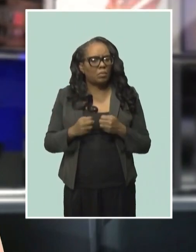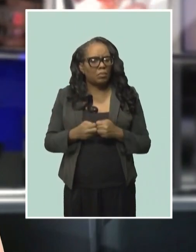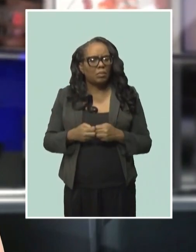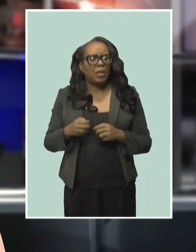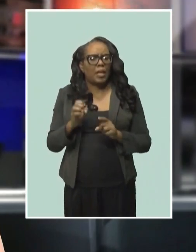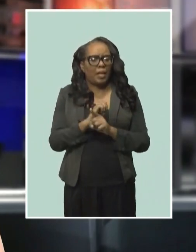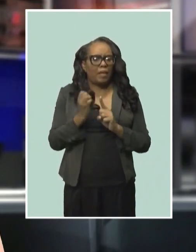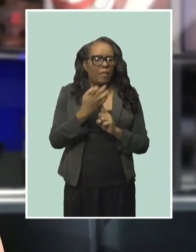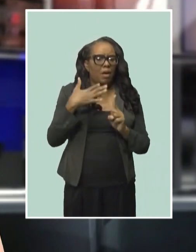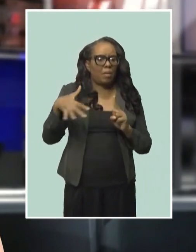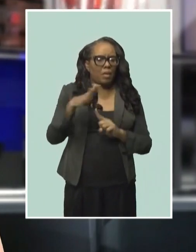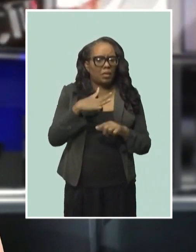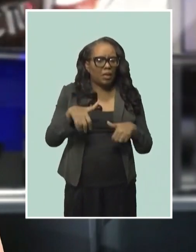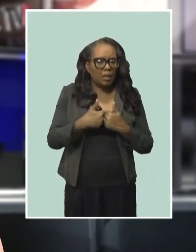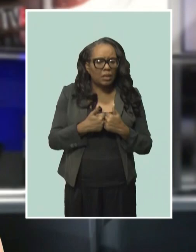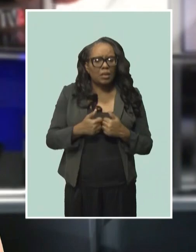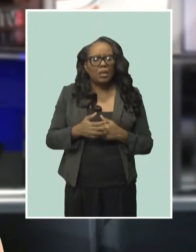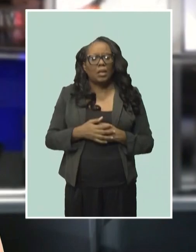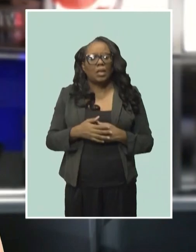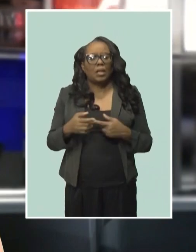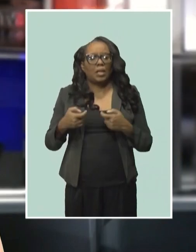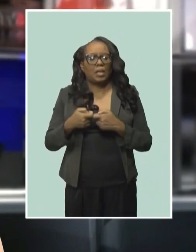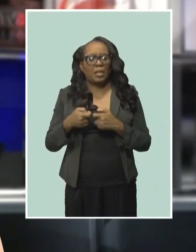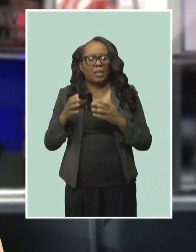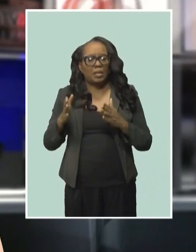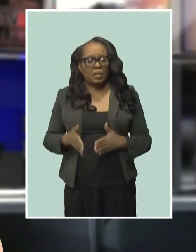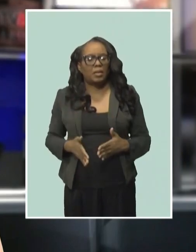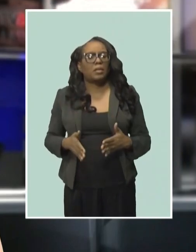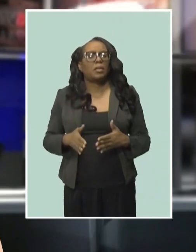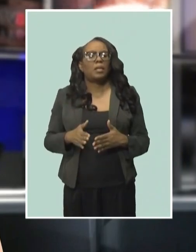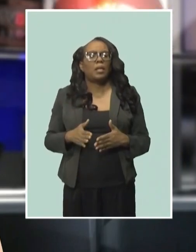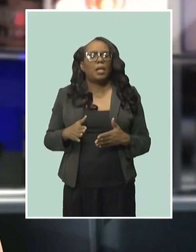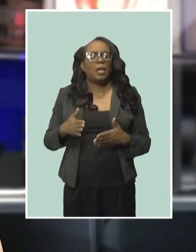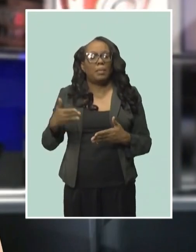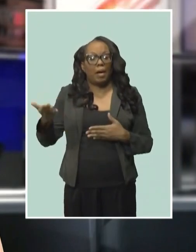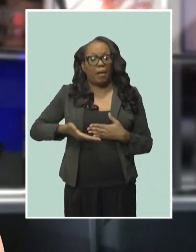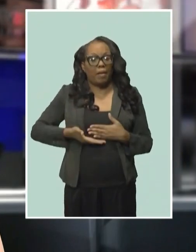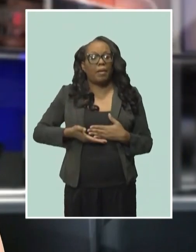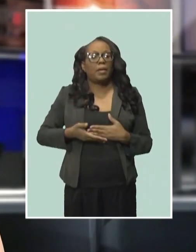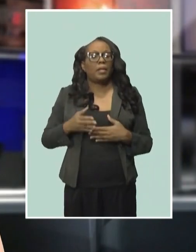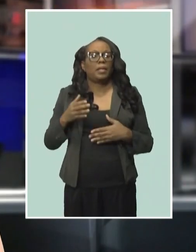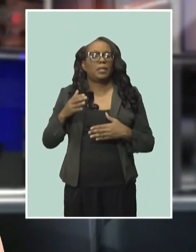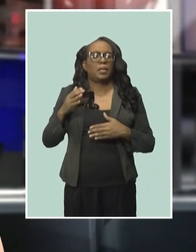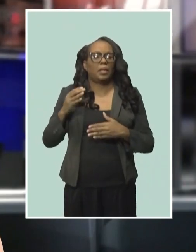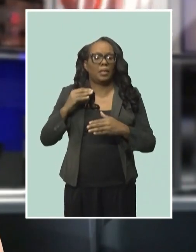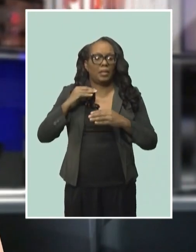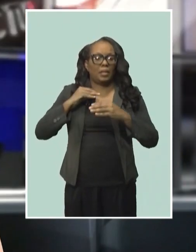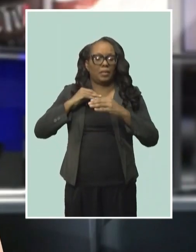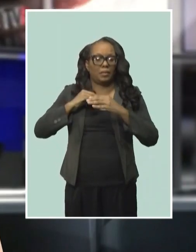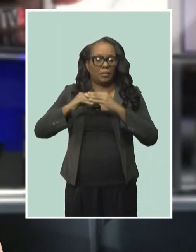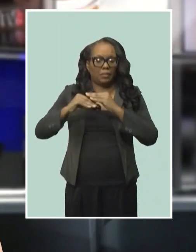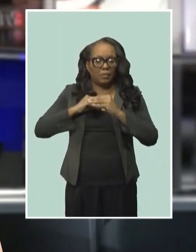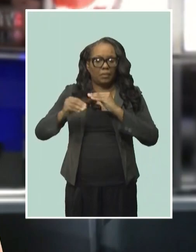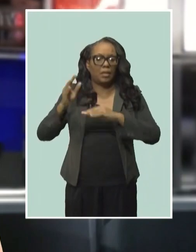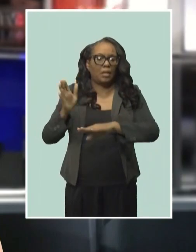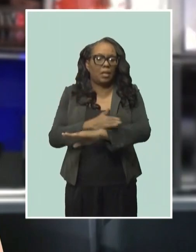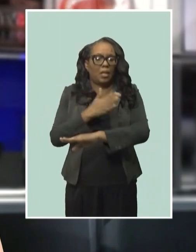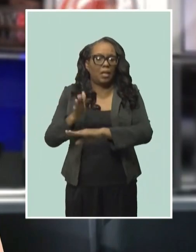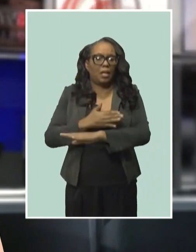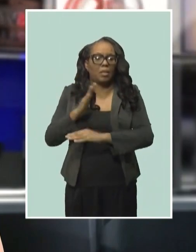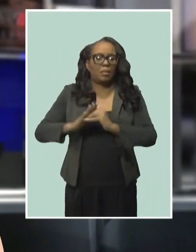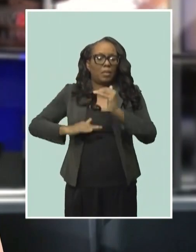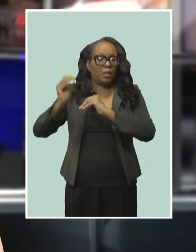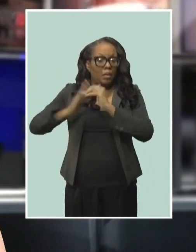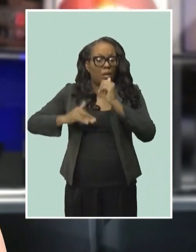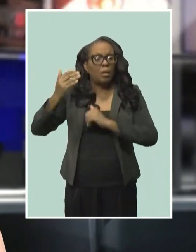operations there. He says an engineer has been contracted to refurbish the existing building so the lab can continue to provide its full suite of